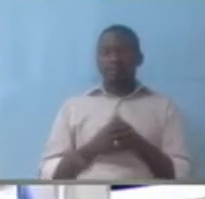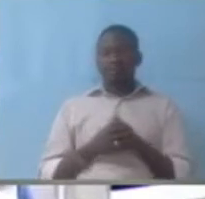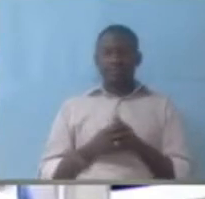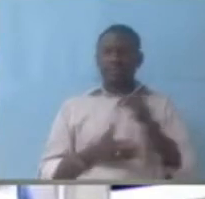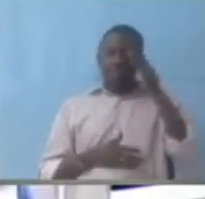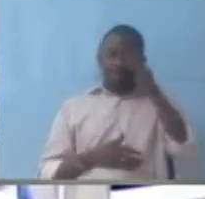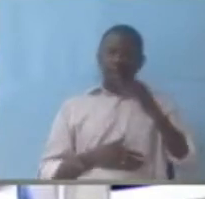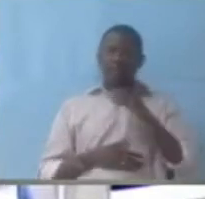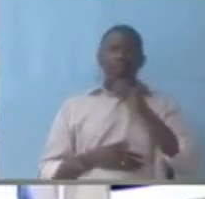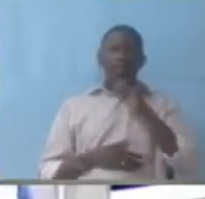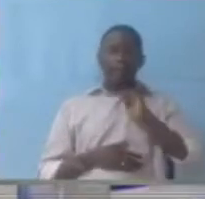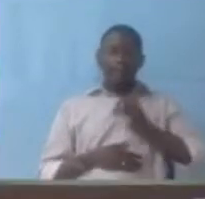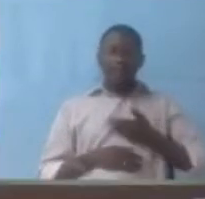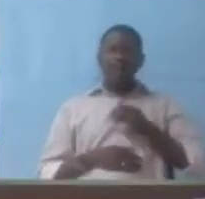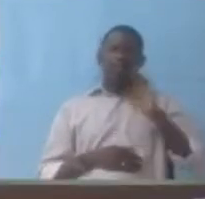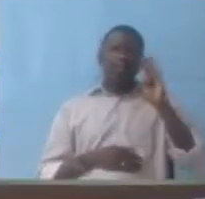your opinion on that.